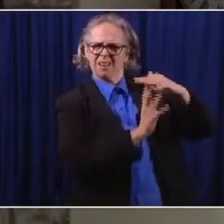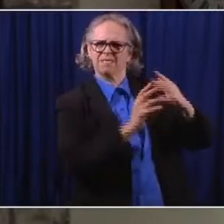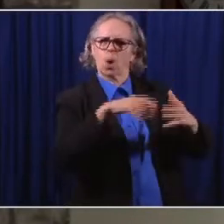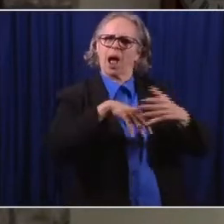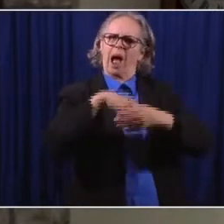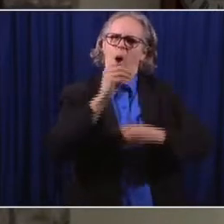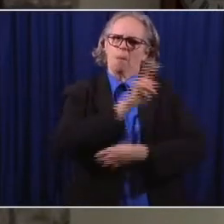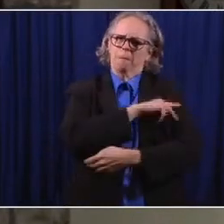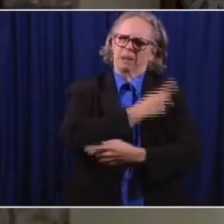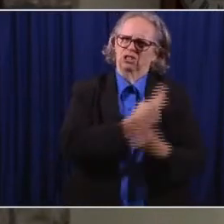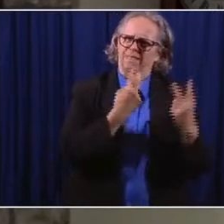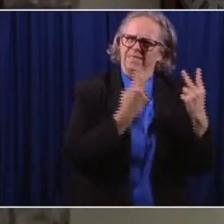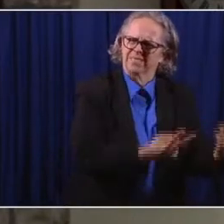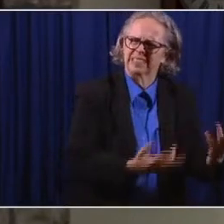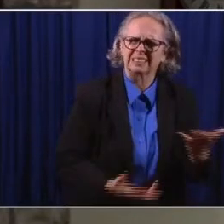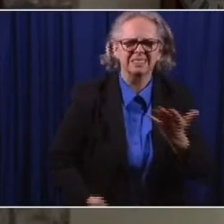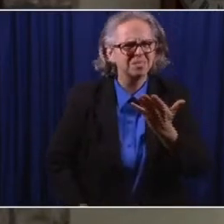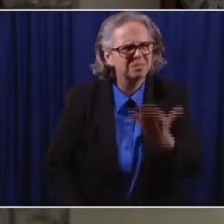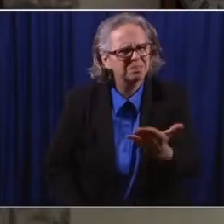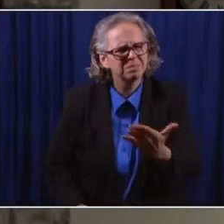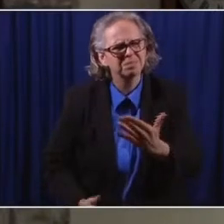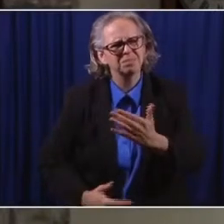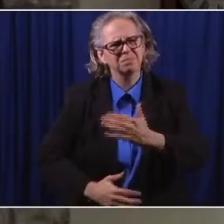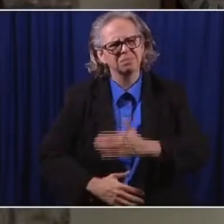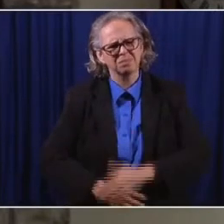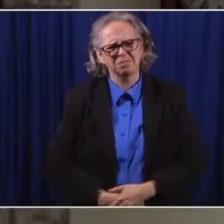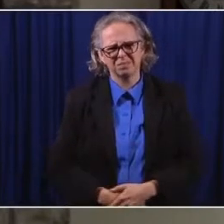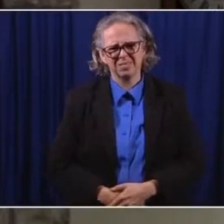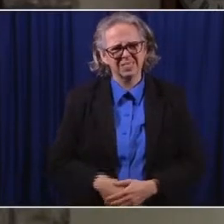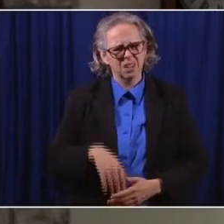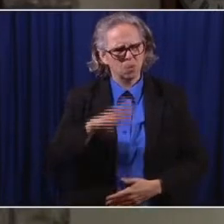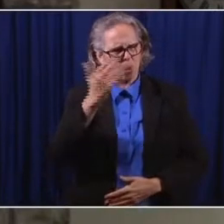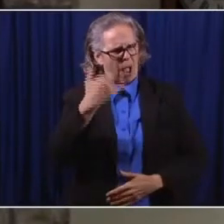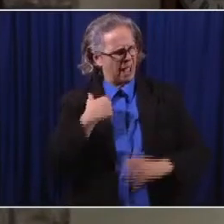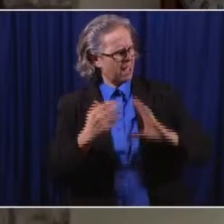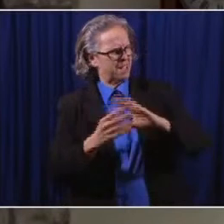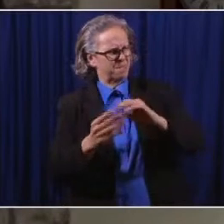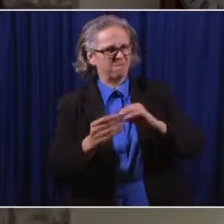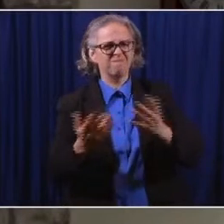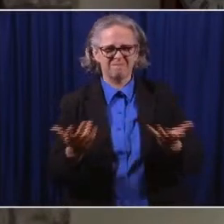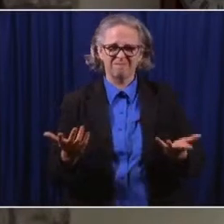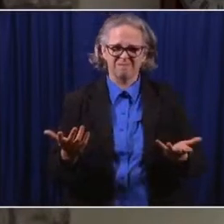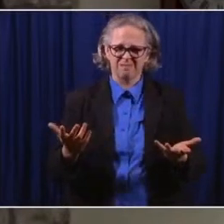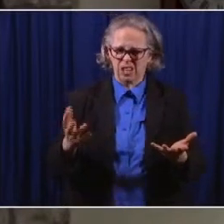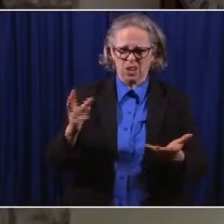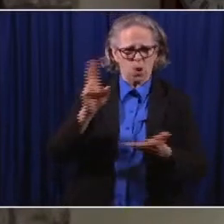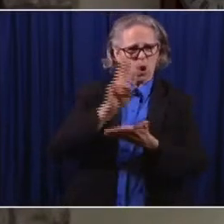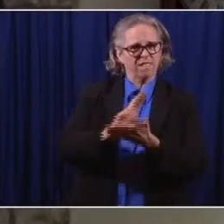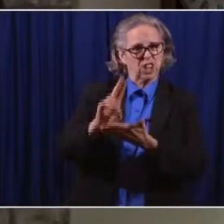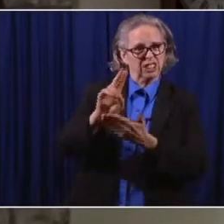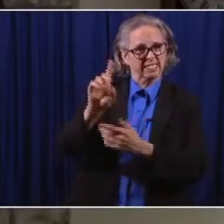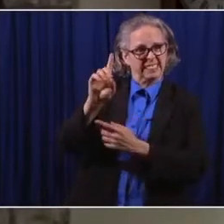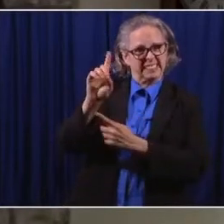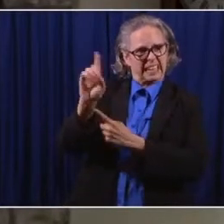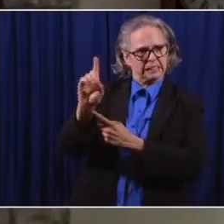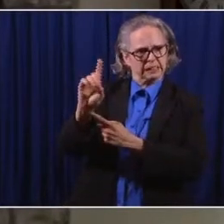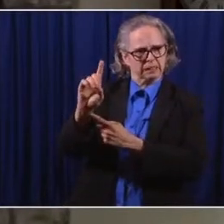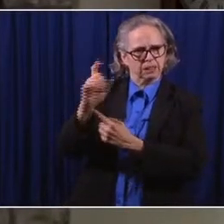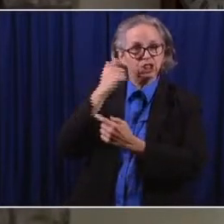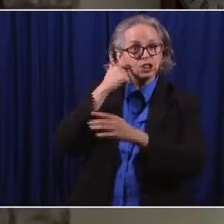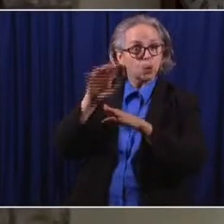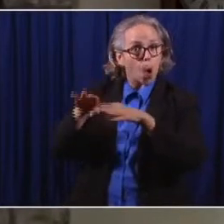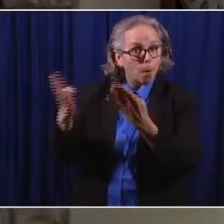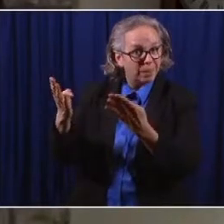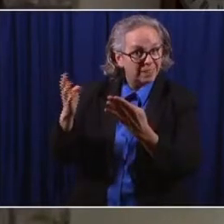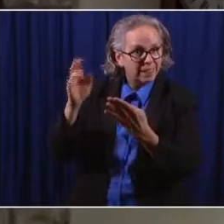are seeing, of course, some of this is being driven by what's going on at the University of Dayton. The university is scheduled remote learning